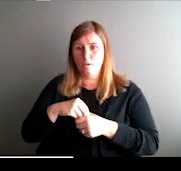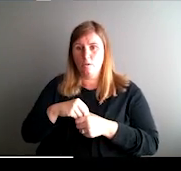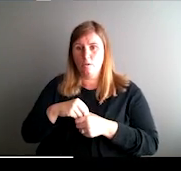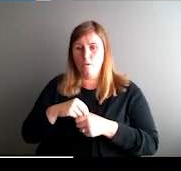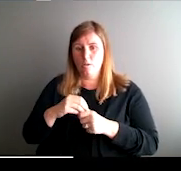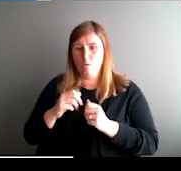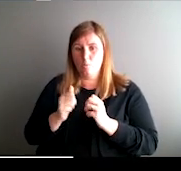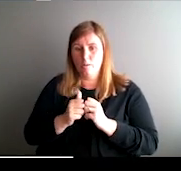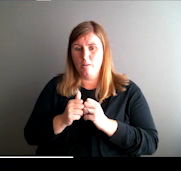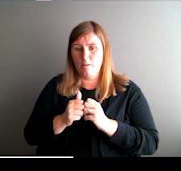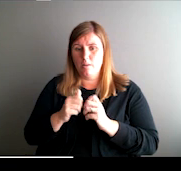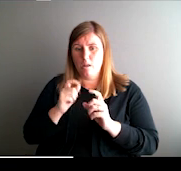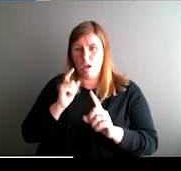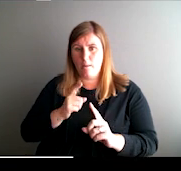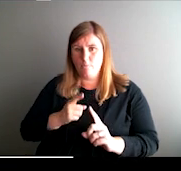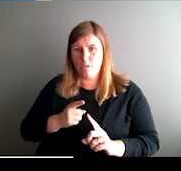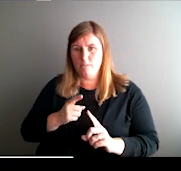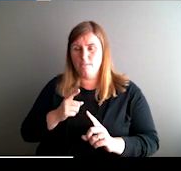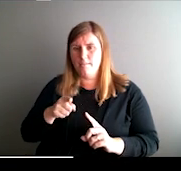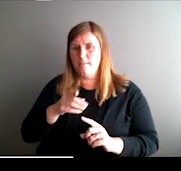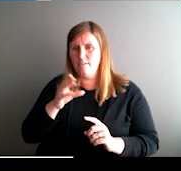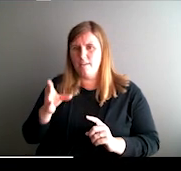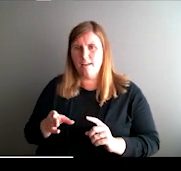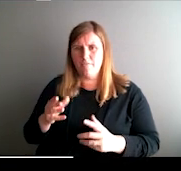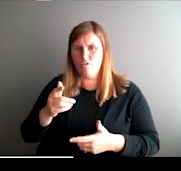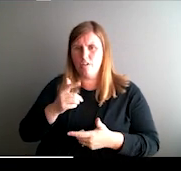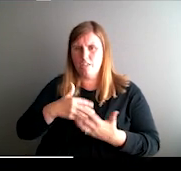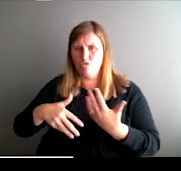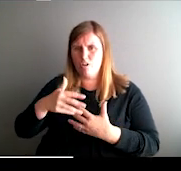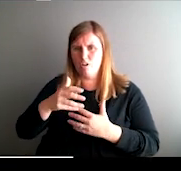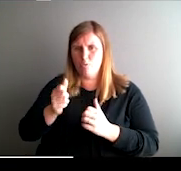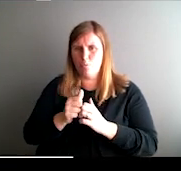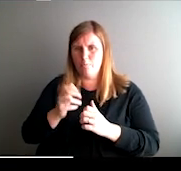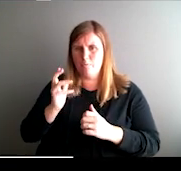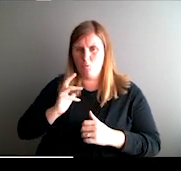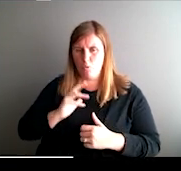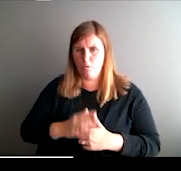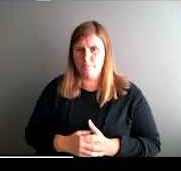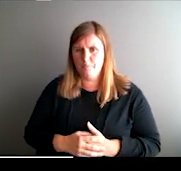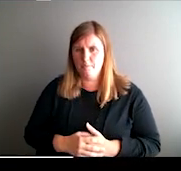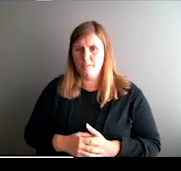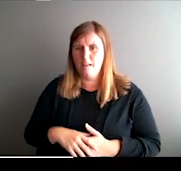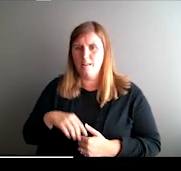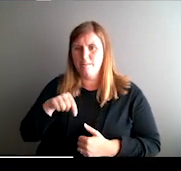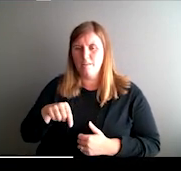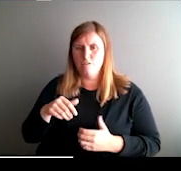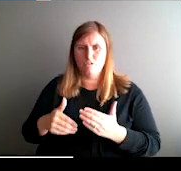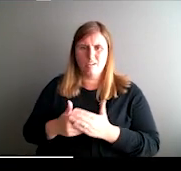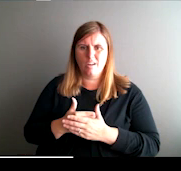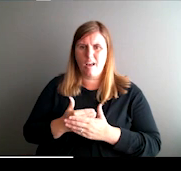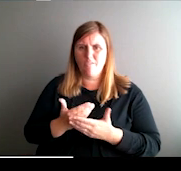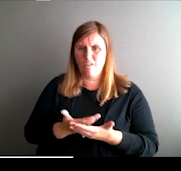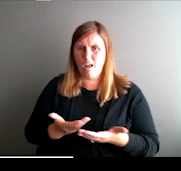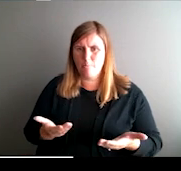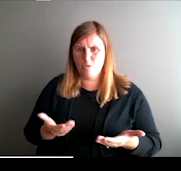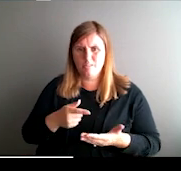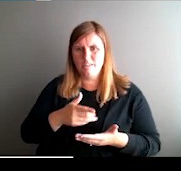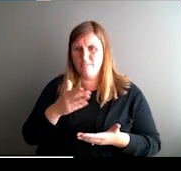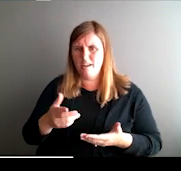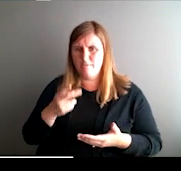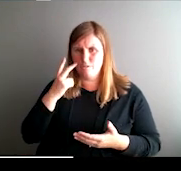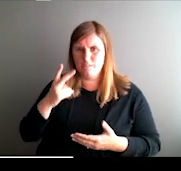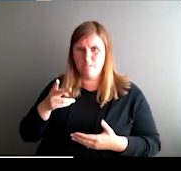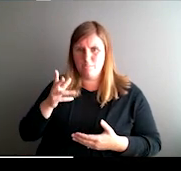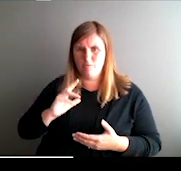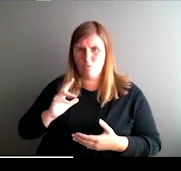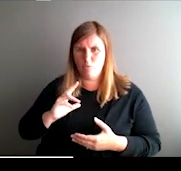with objects that they've never interacted with before. That these are completely novel objects that they've never seen